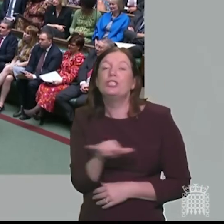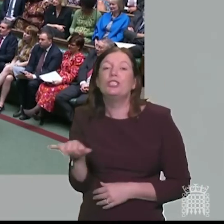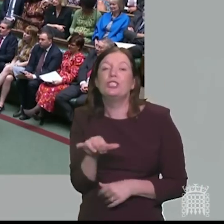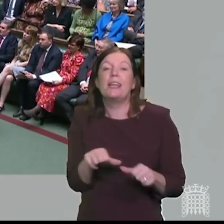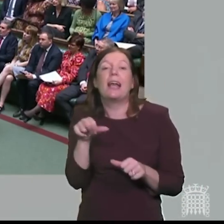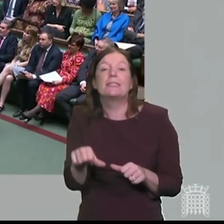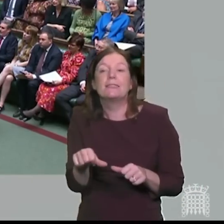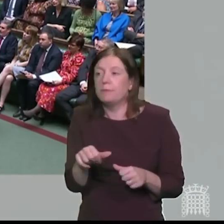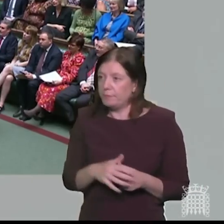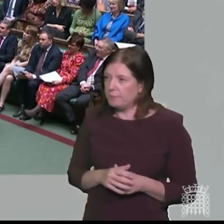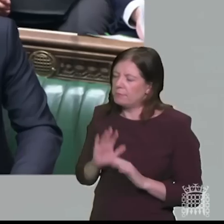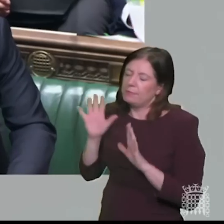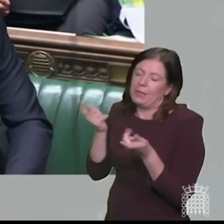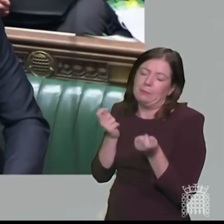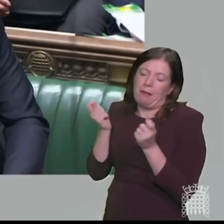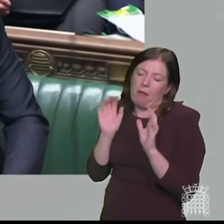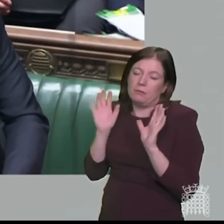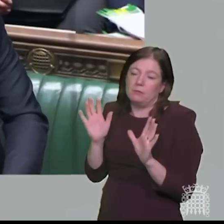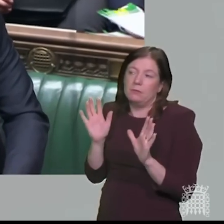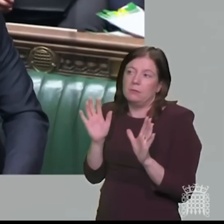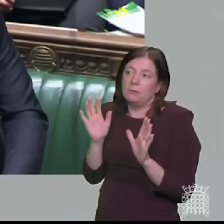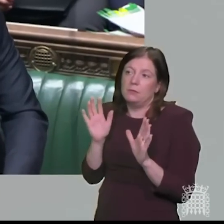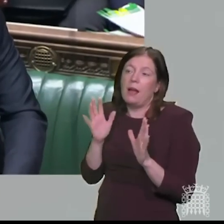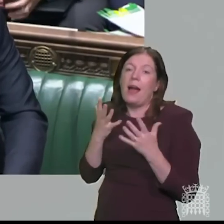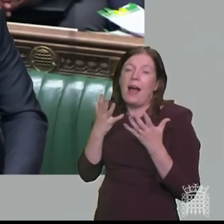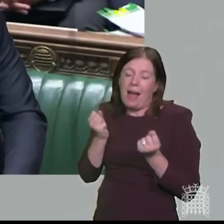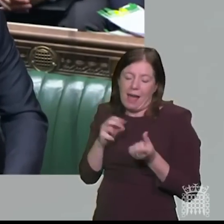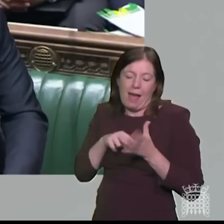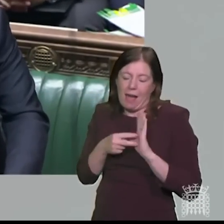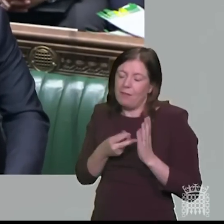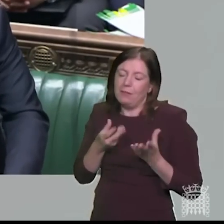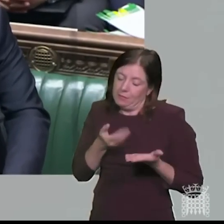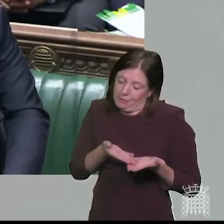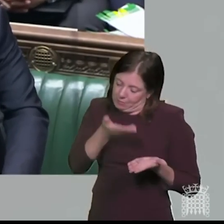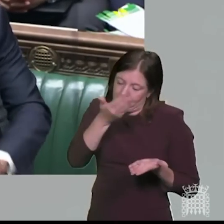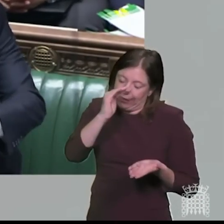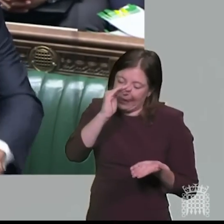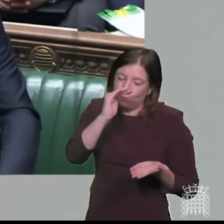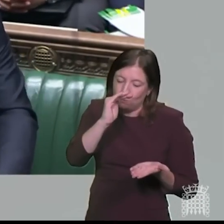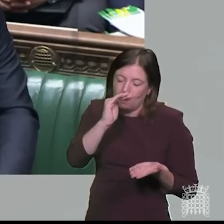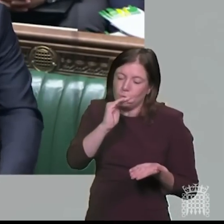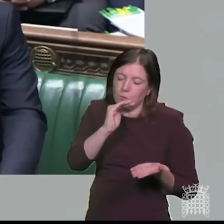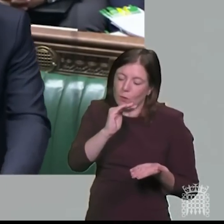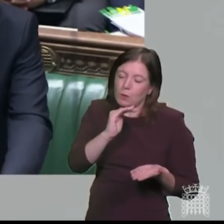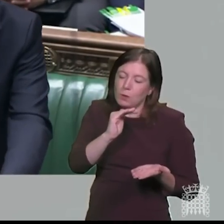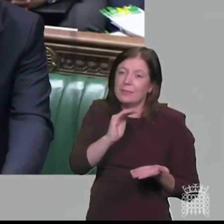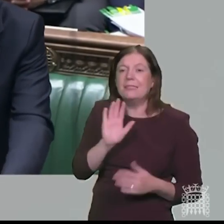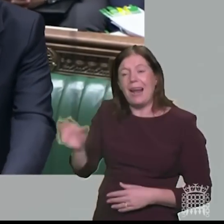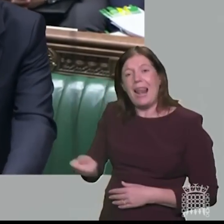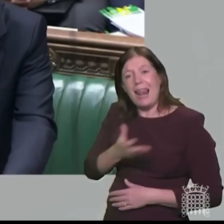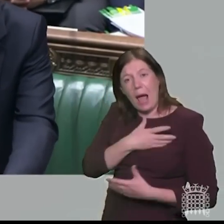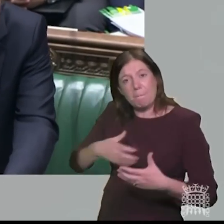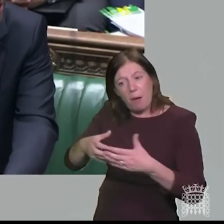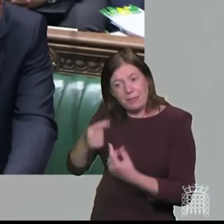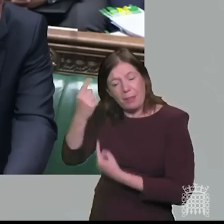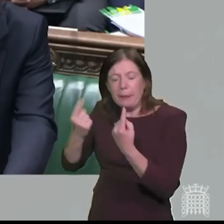No, Mr. Speaker, we are sticking to the course of bringing inflation down, Mr. Speaker. I think what the Labour Party need to understand